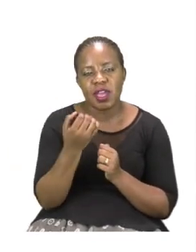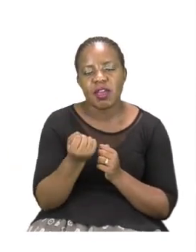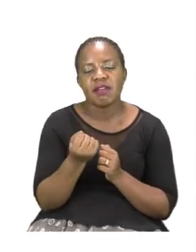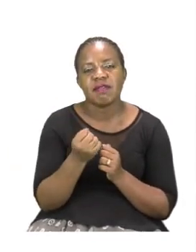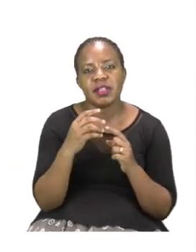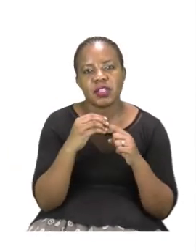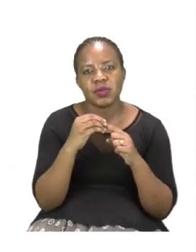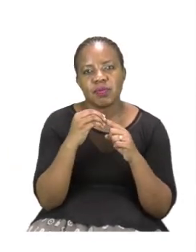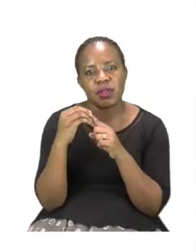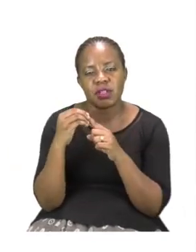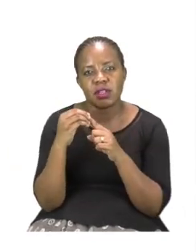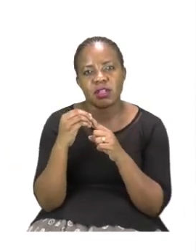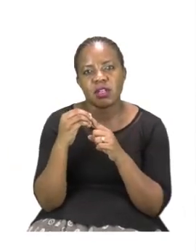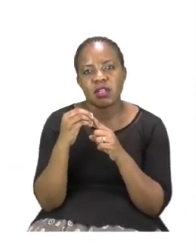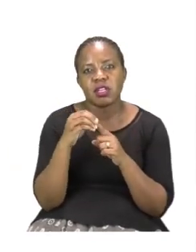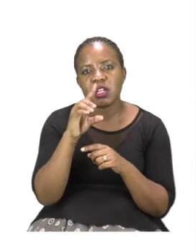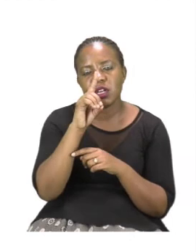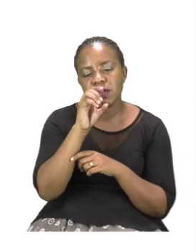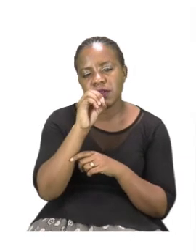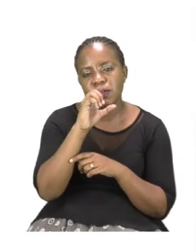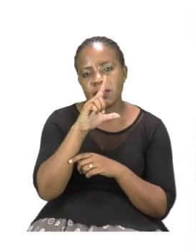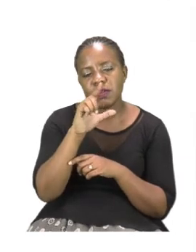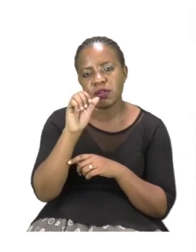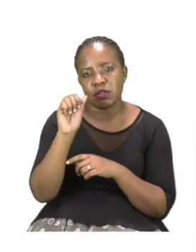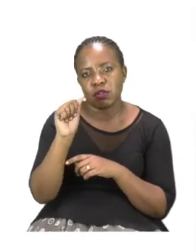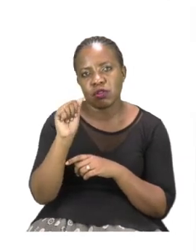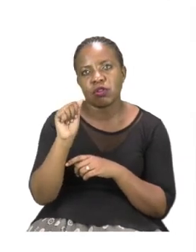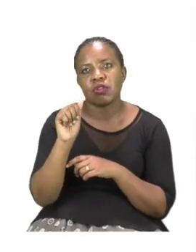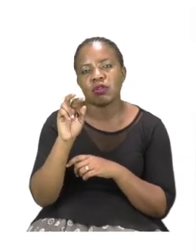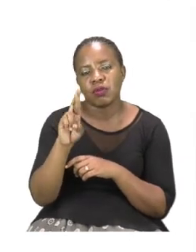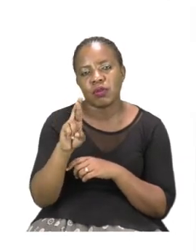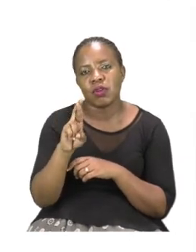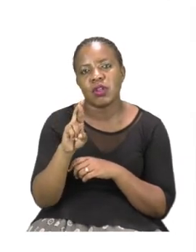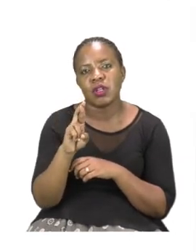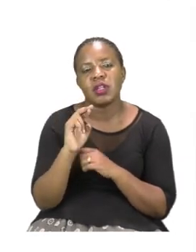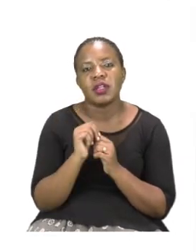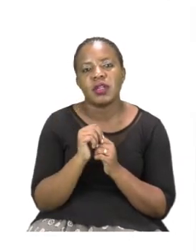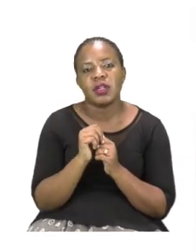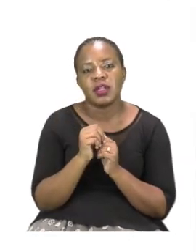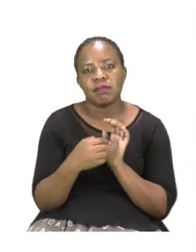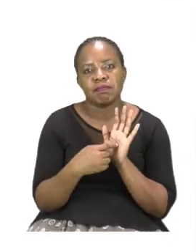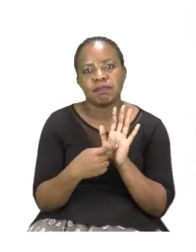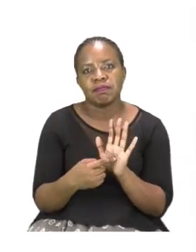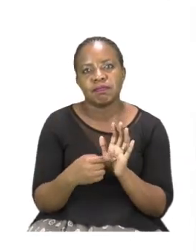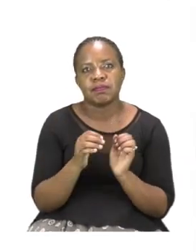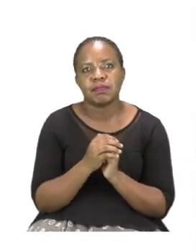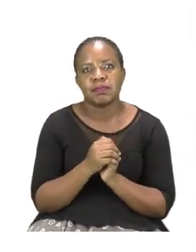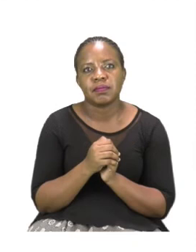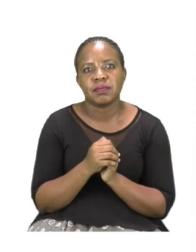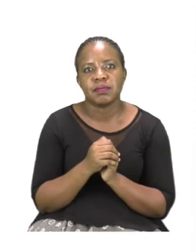see is the number or the value. The C that you can see is for